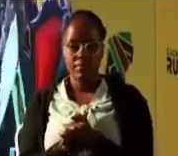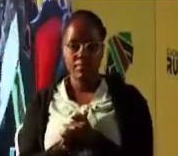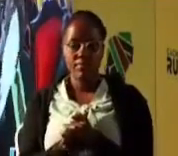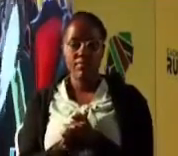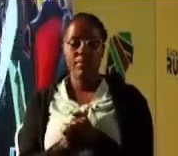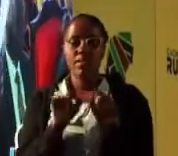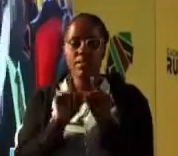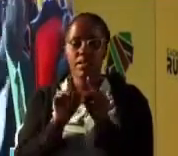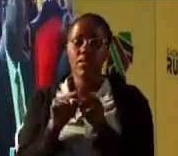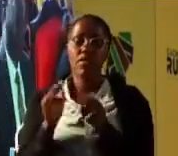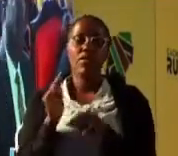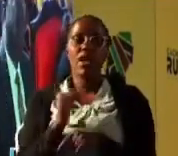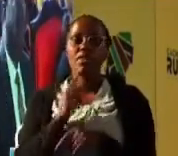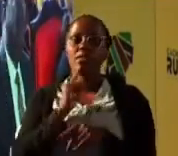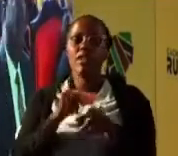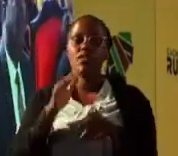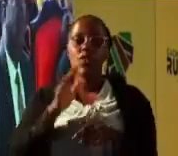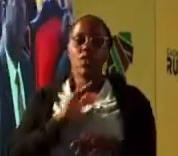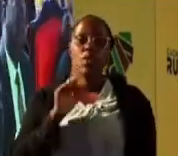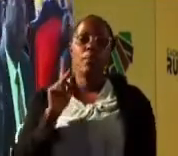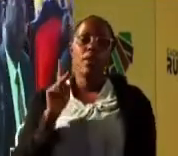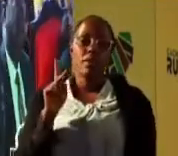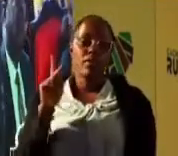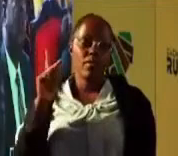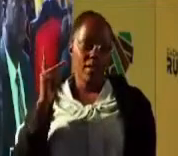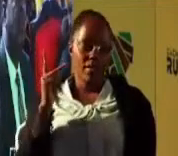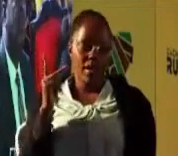And this is what we are saying for the women of Kenya.